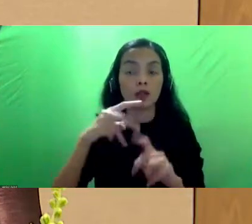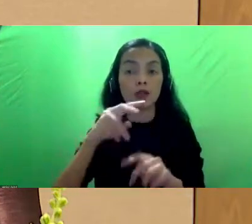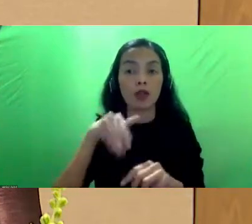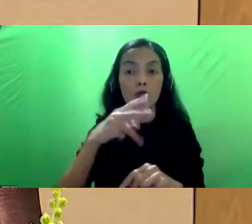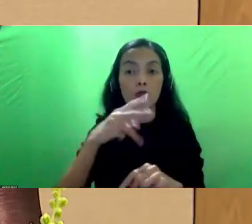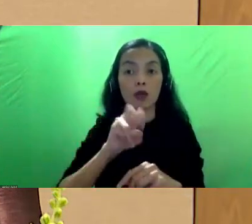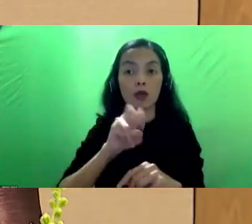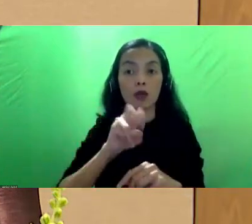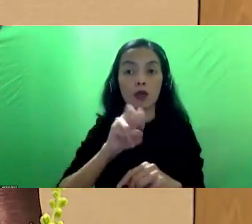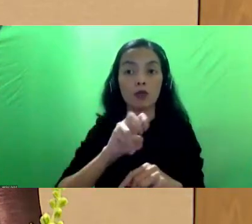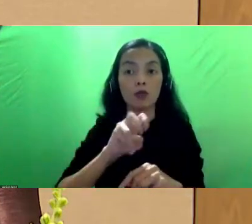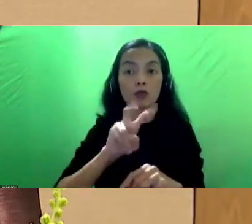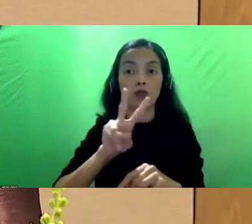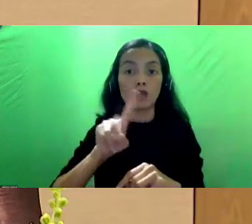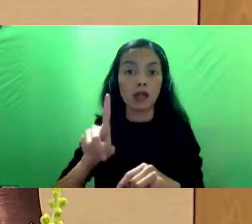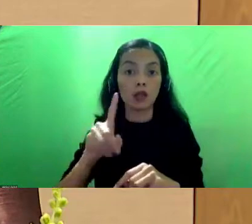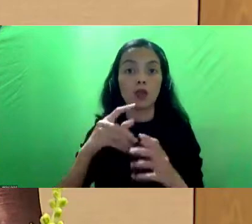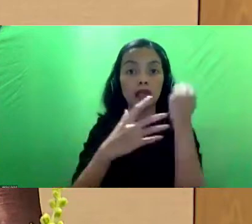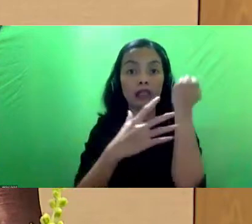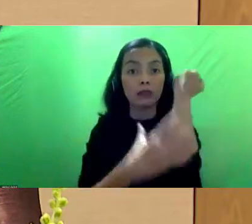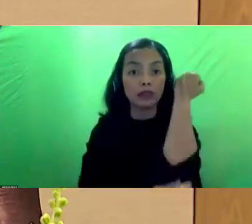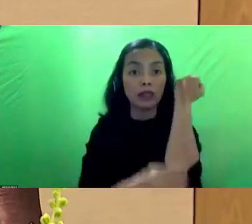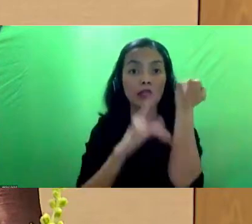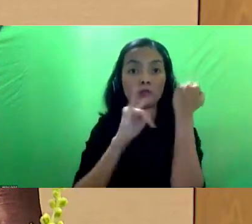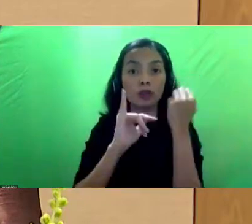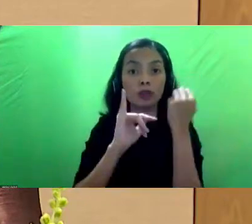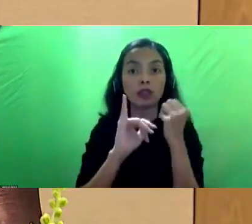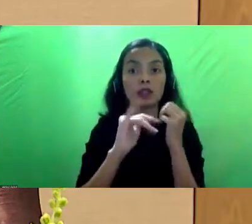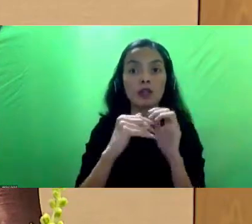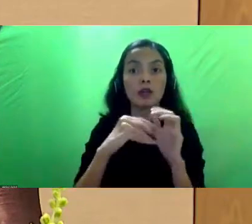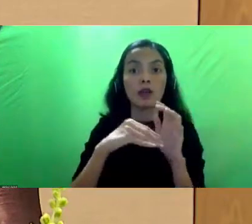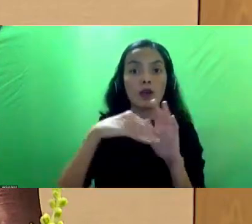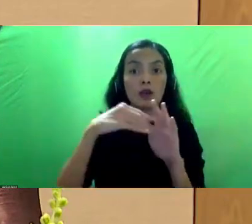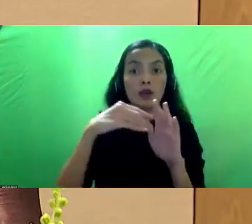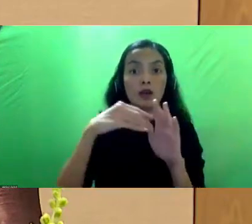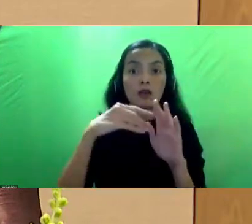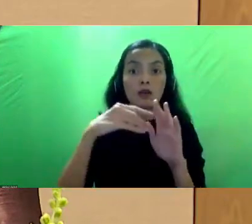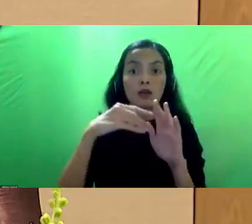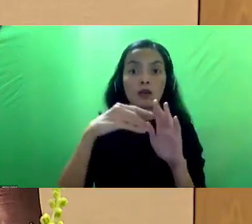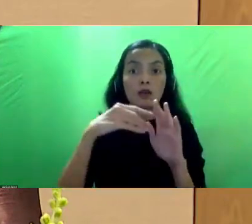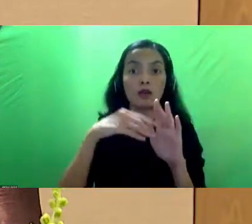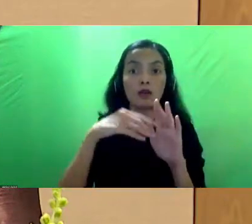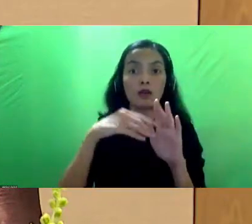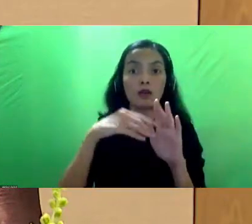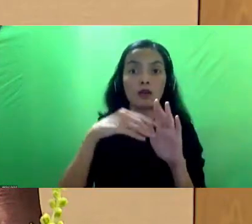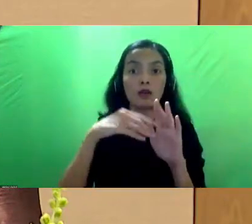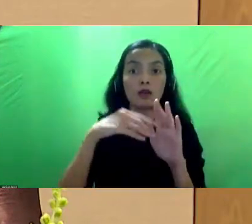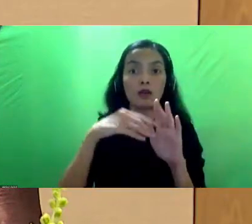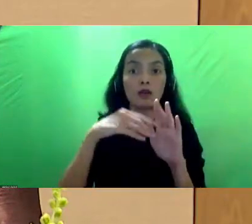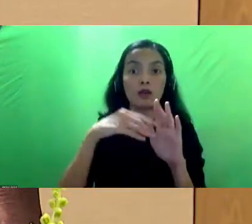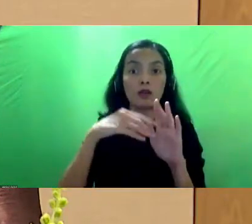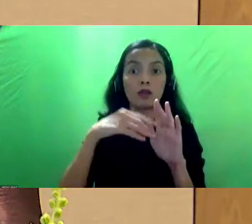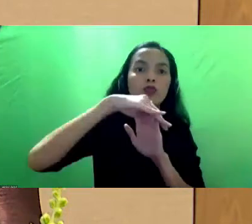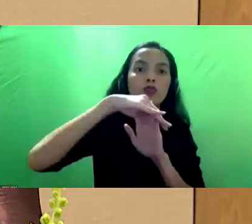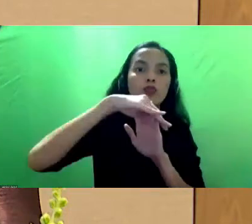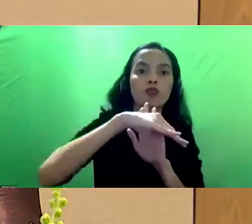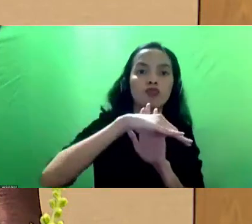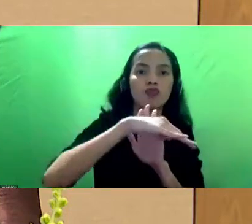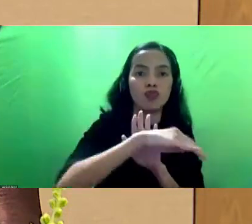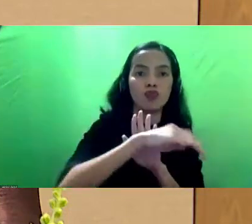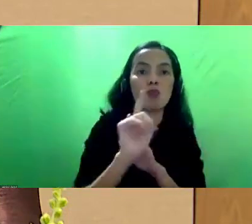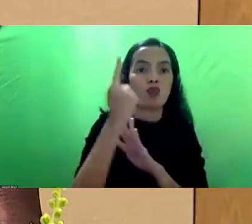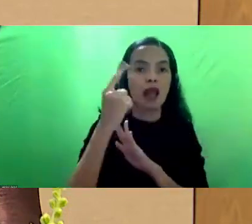start to go back to return to the declining trend. And I think at least some of